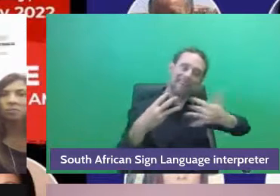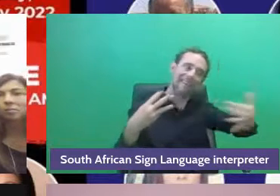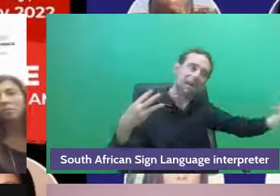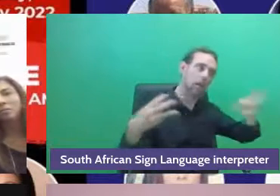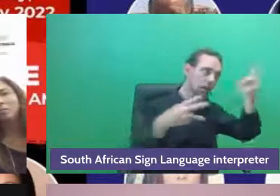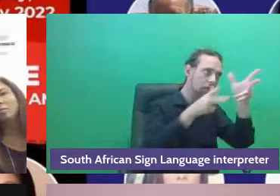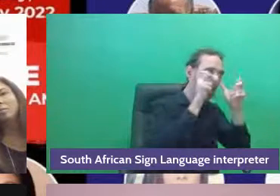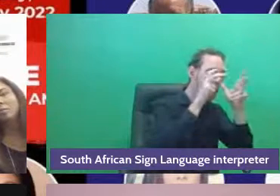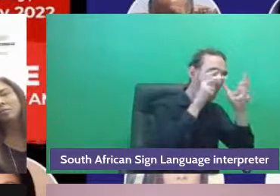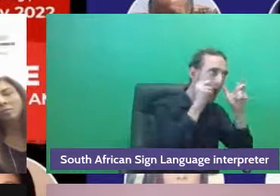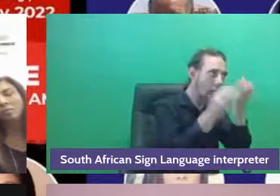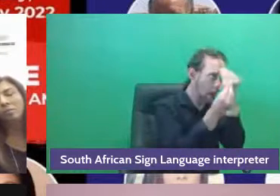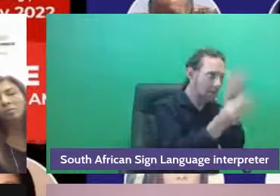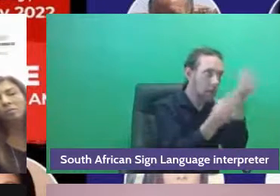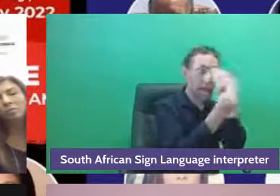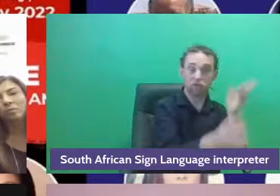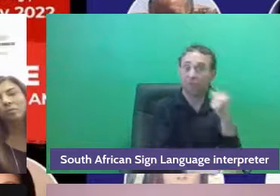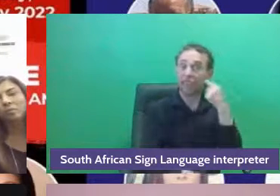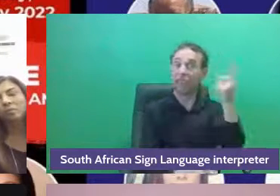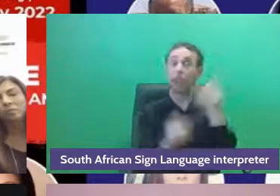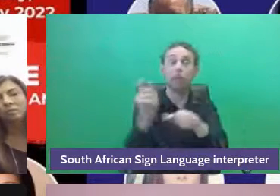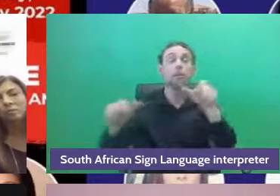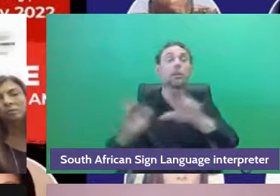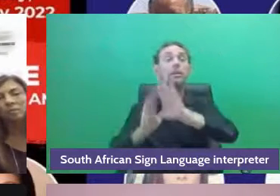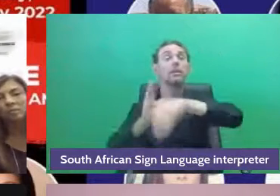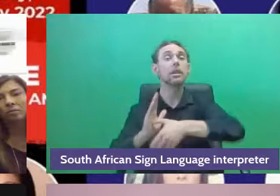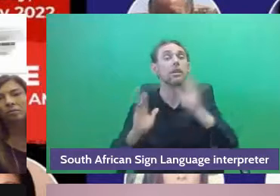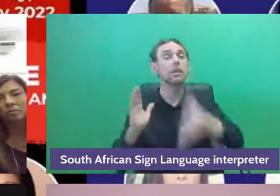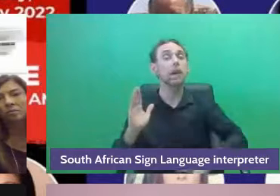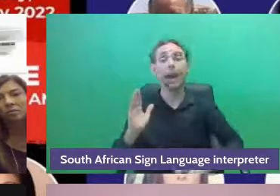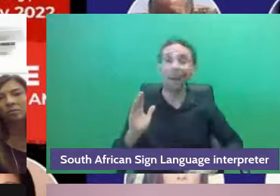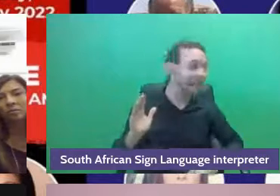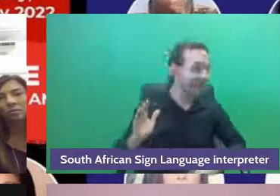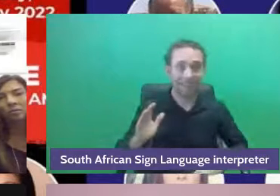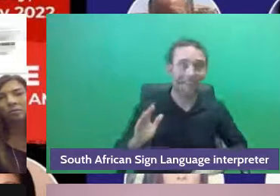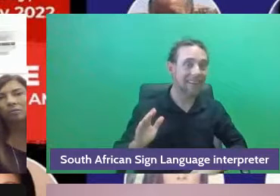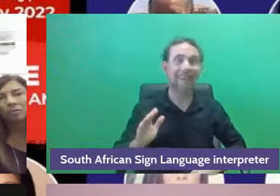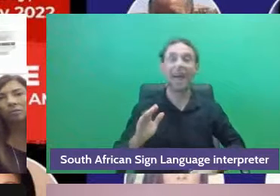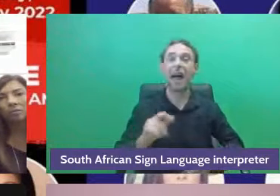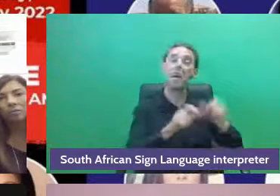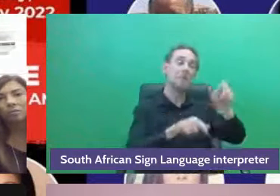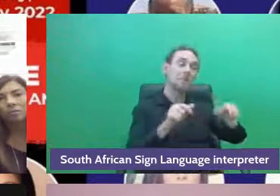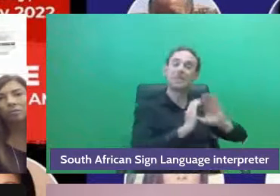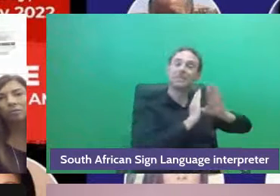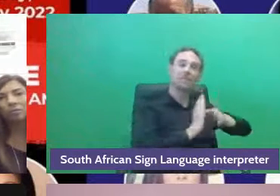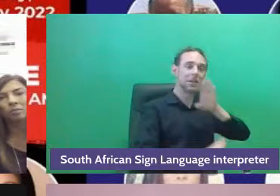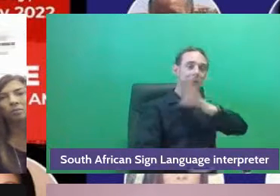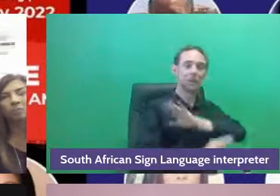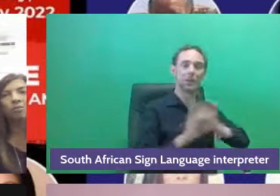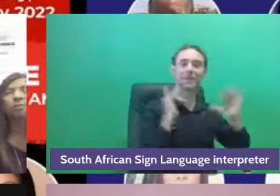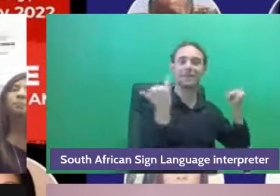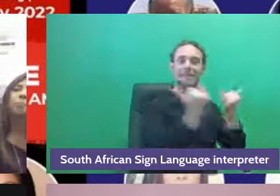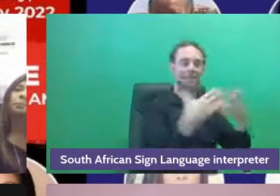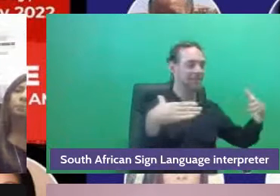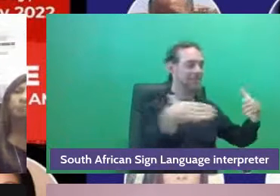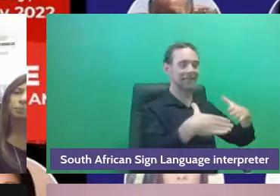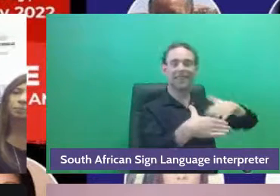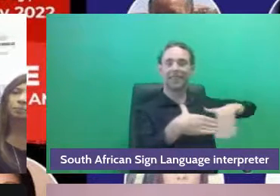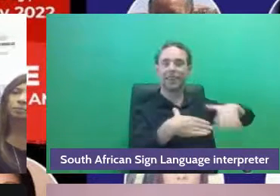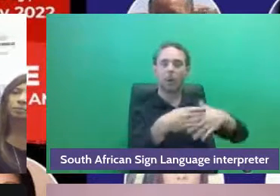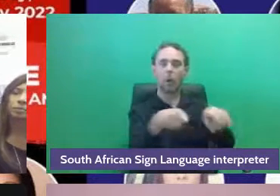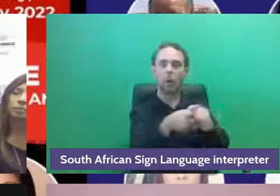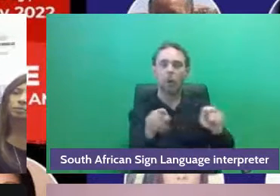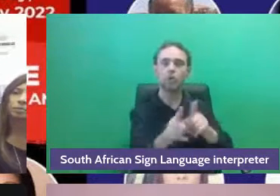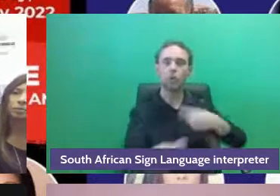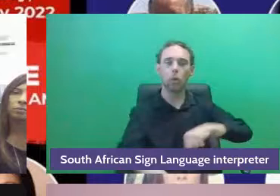for persons with disability, the broader community. So we've shared about how you can learn